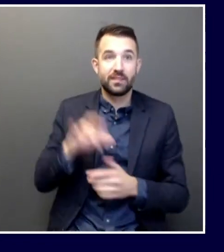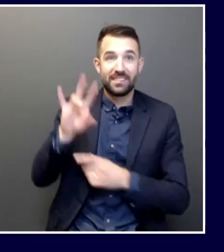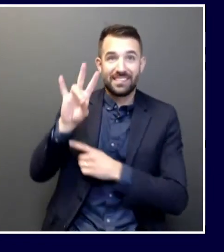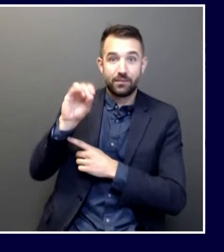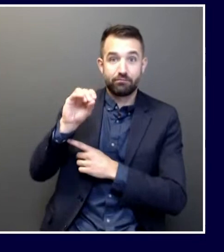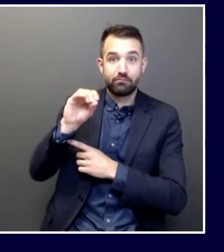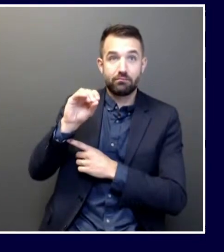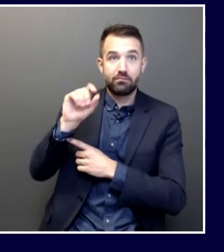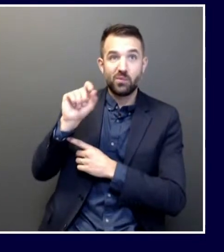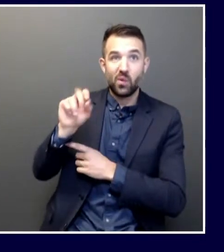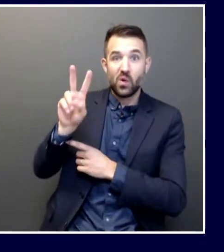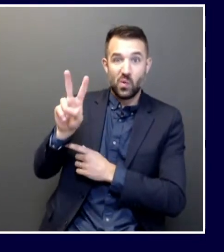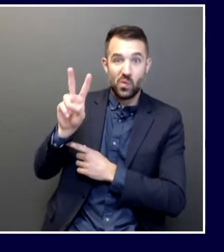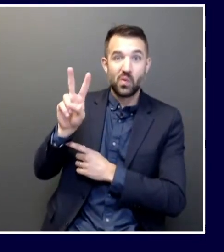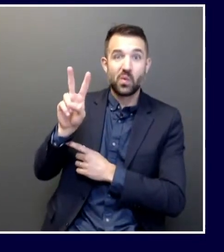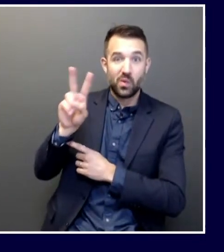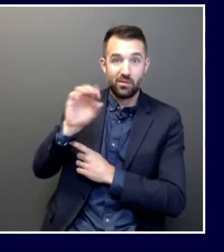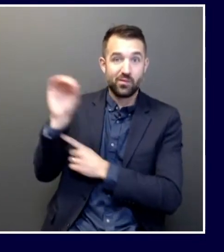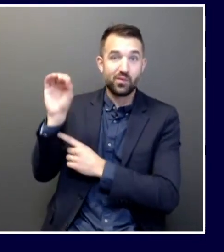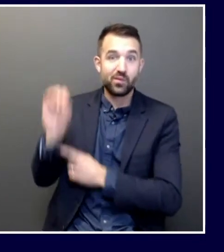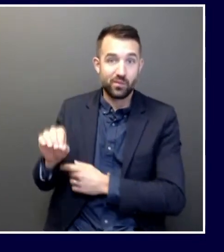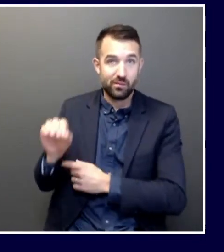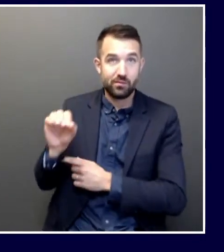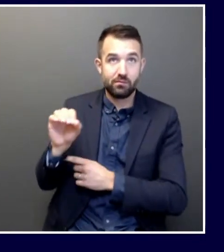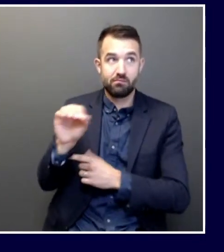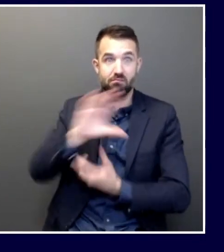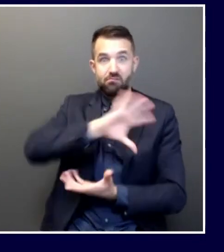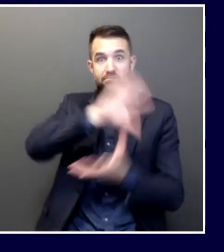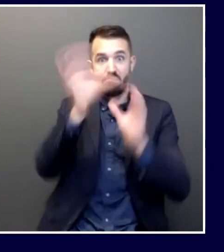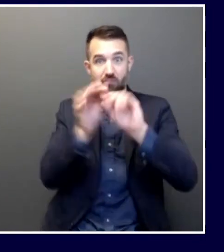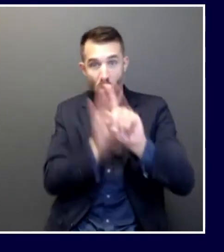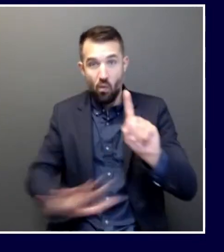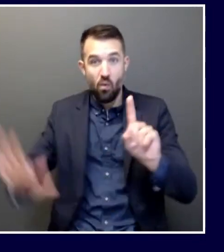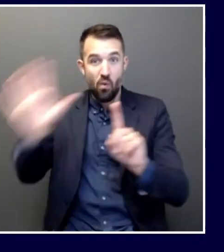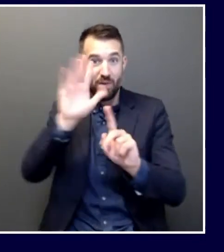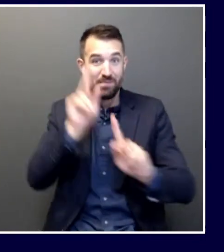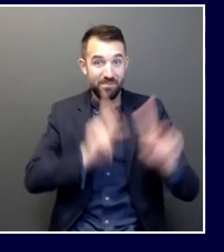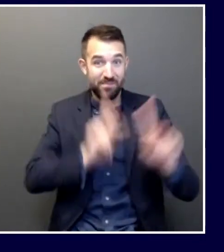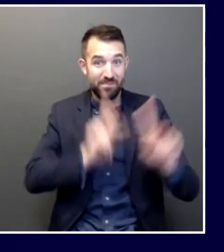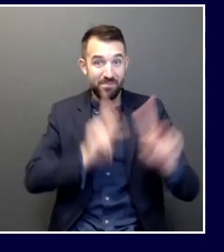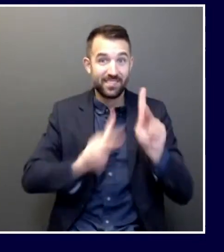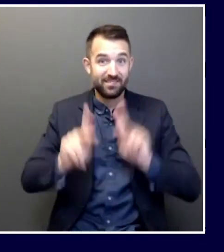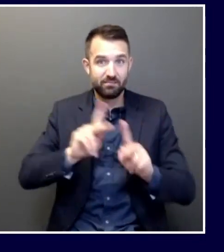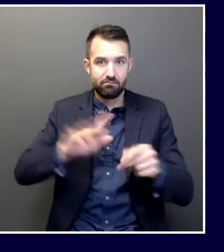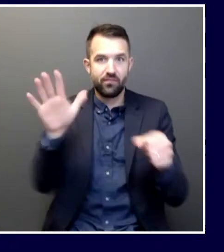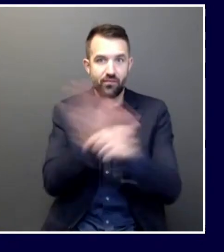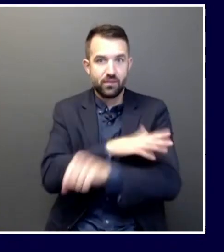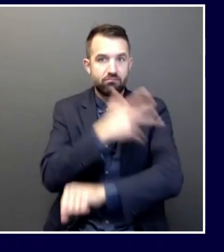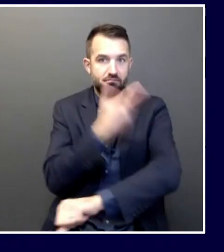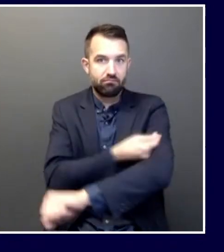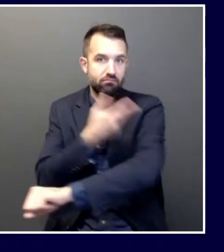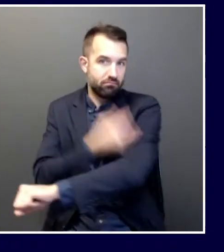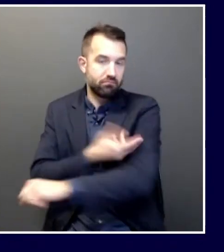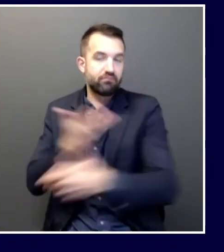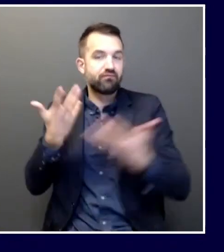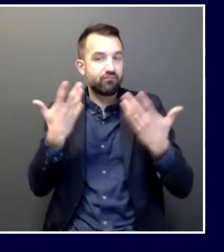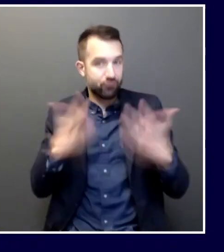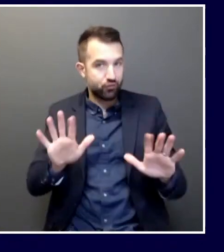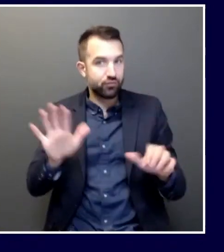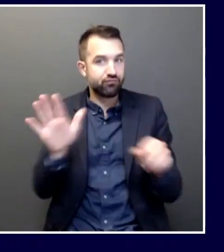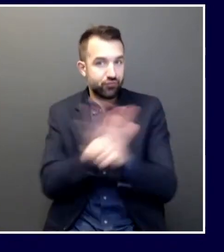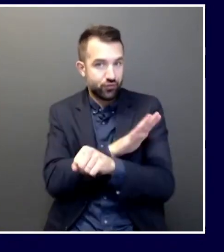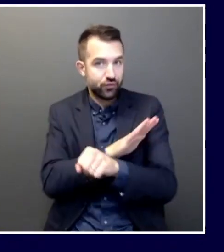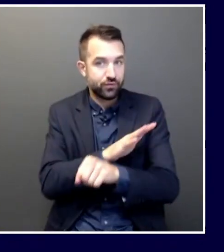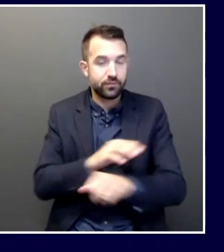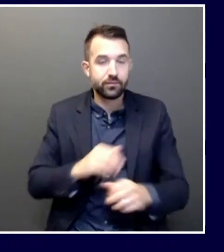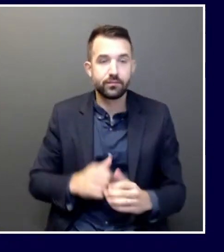70.2% of the entire state is fully vaccinated at this point. On the ground right now, Maine